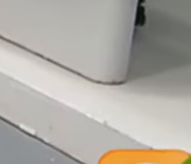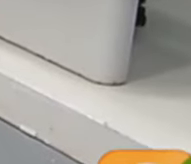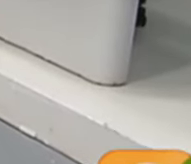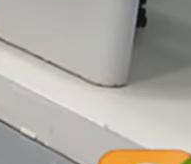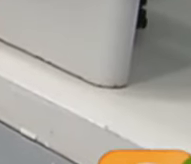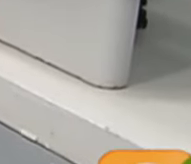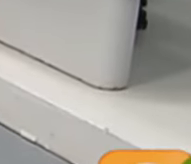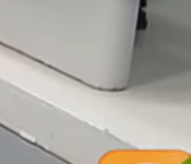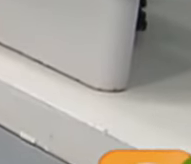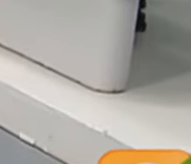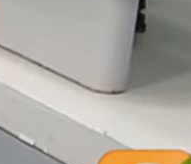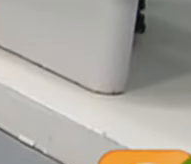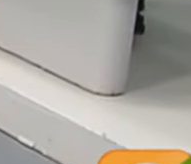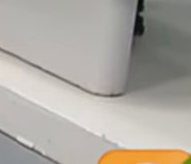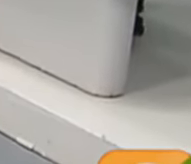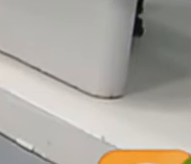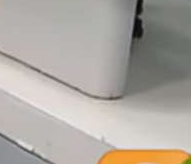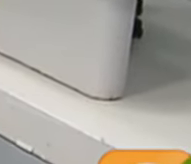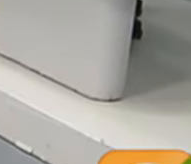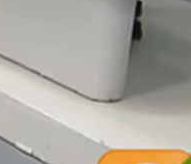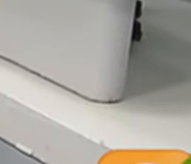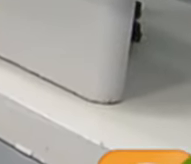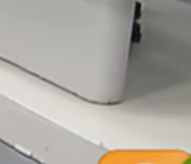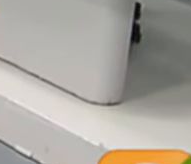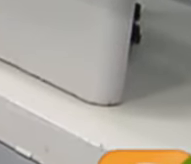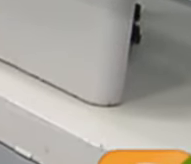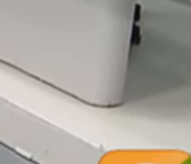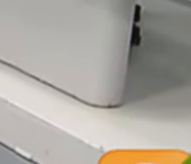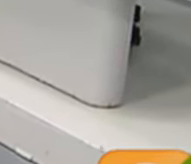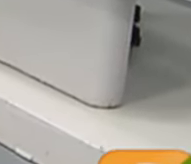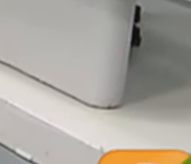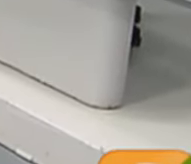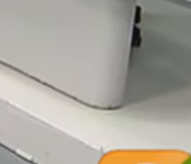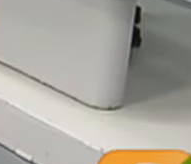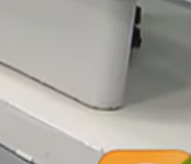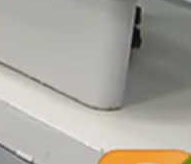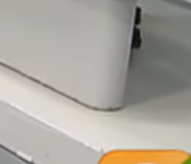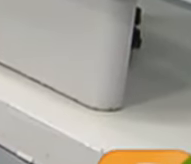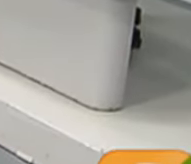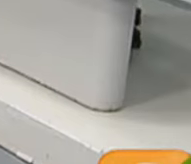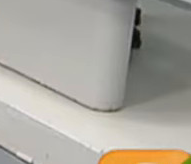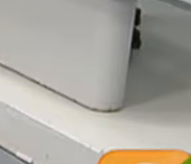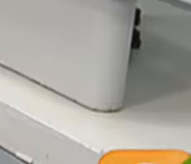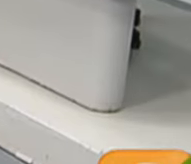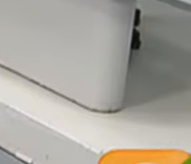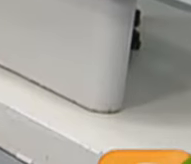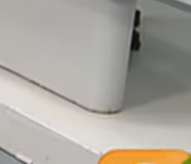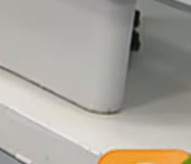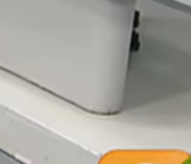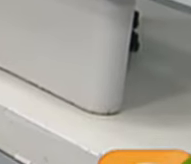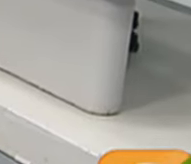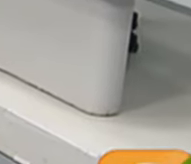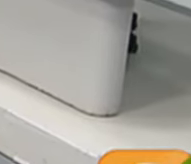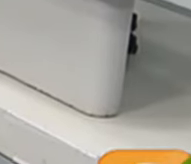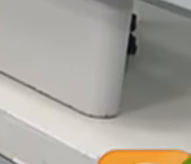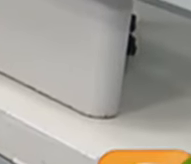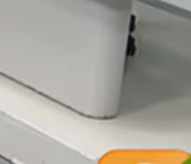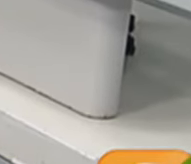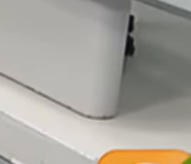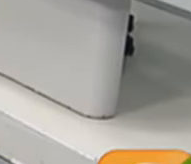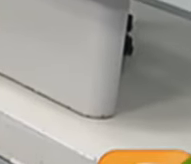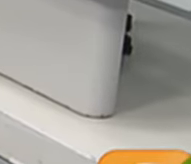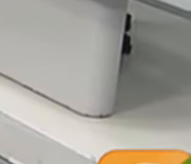and I'll read it verbatim. This collective bargaining agreement, herein after referred to as the agreement reached between the